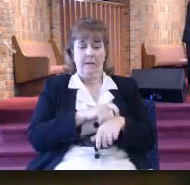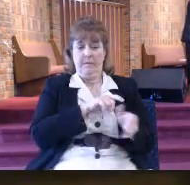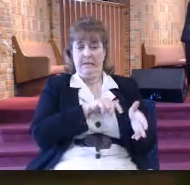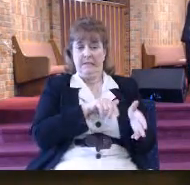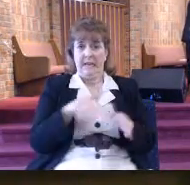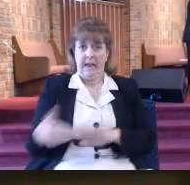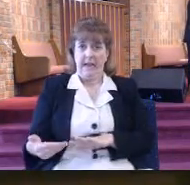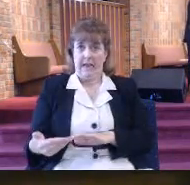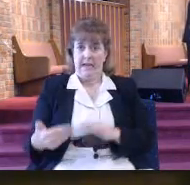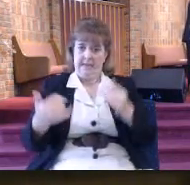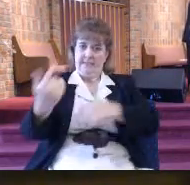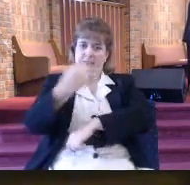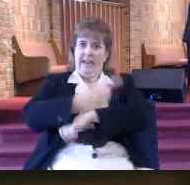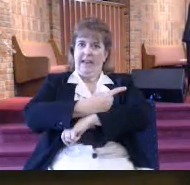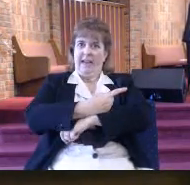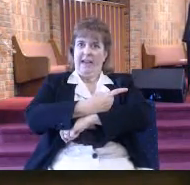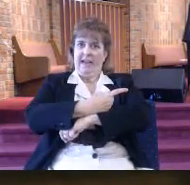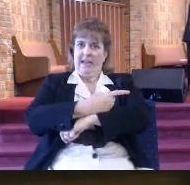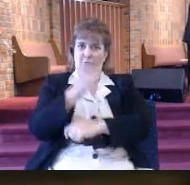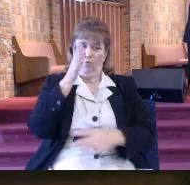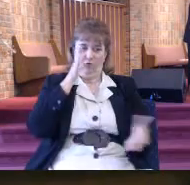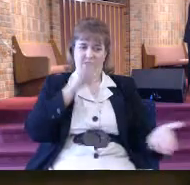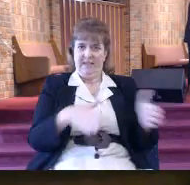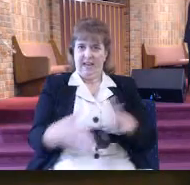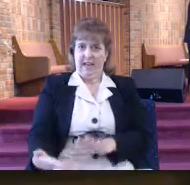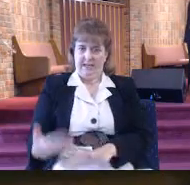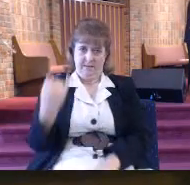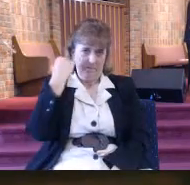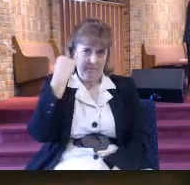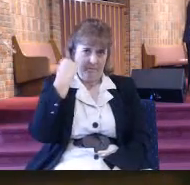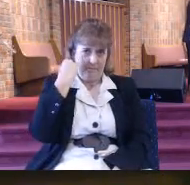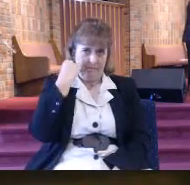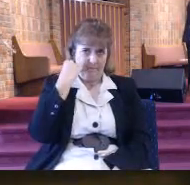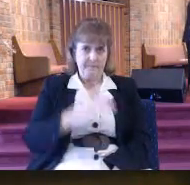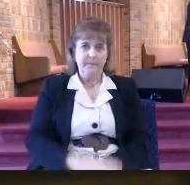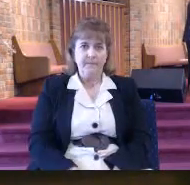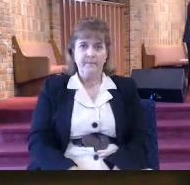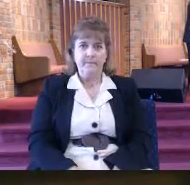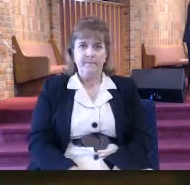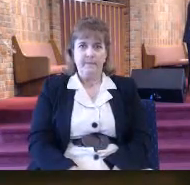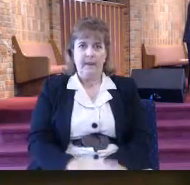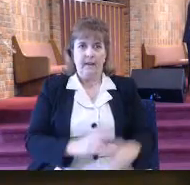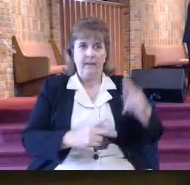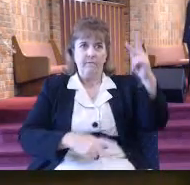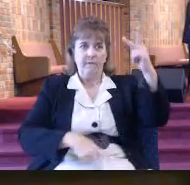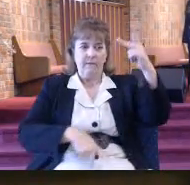That today is the last day. Now let's recalculate.